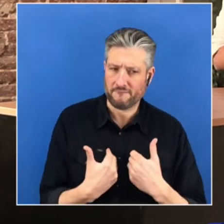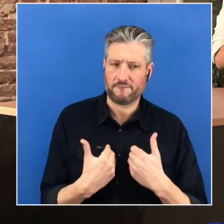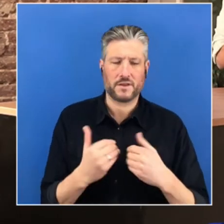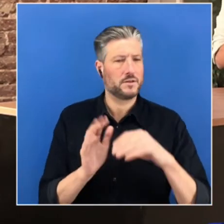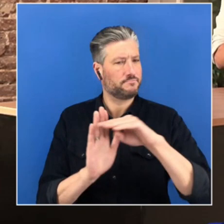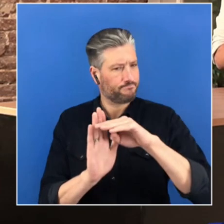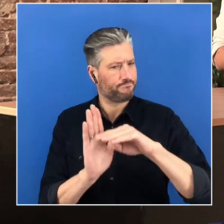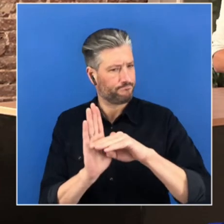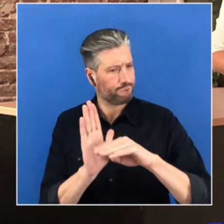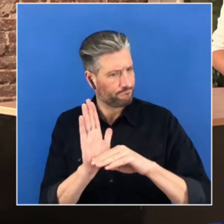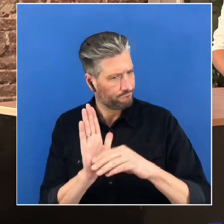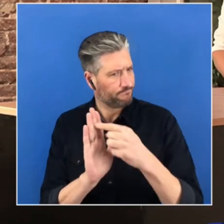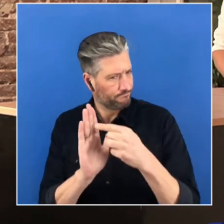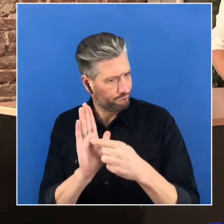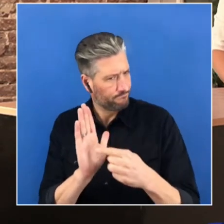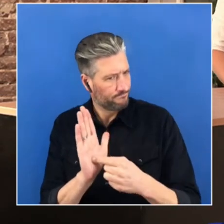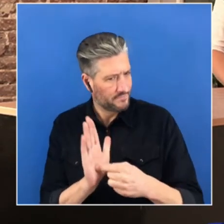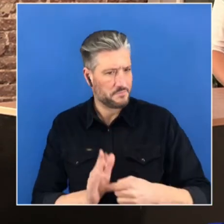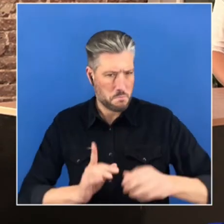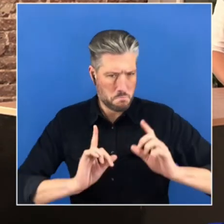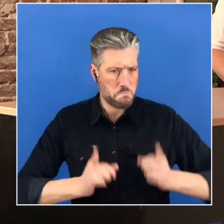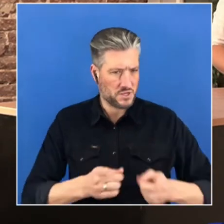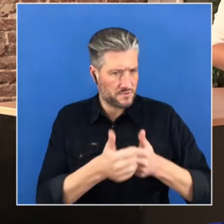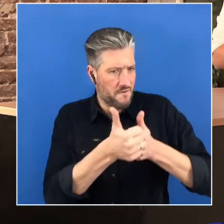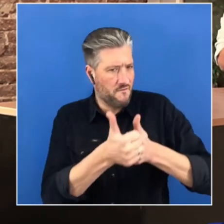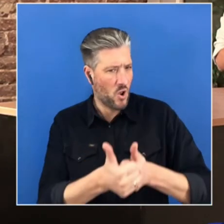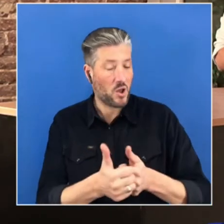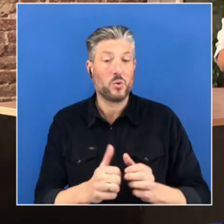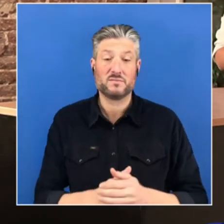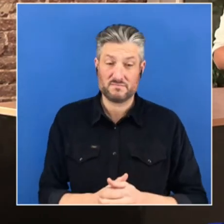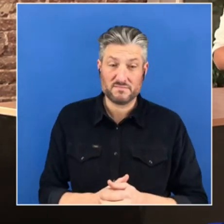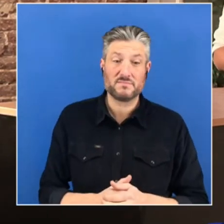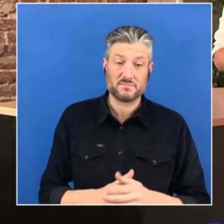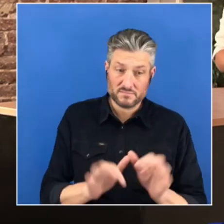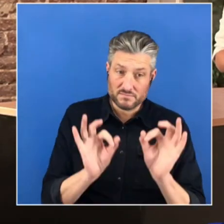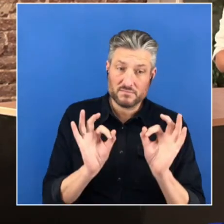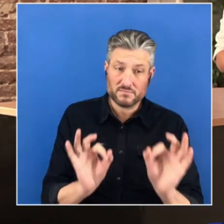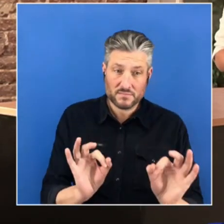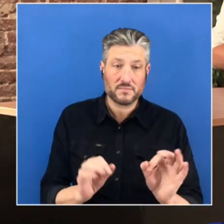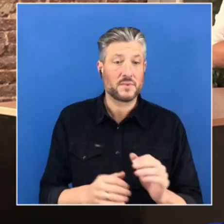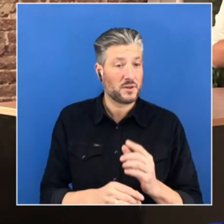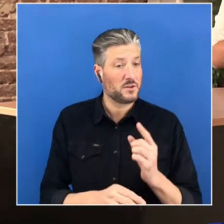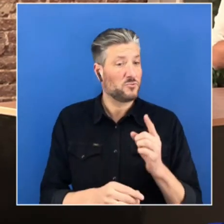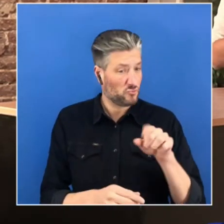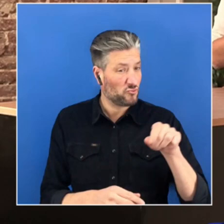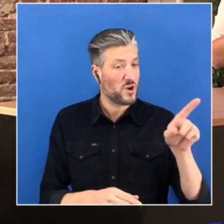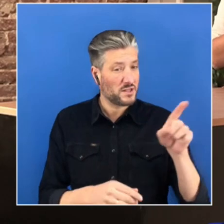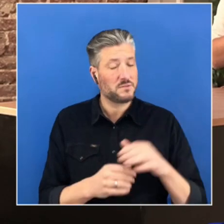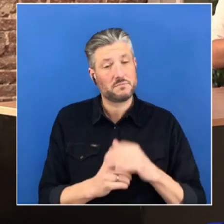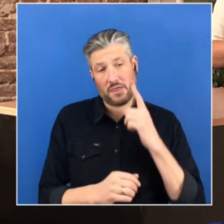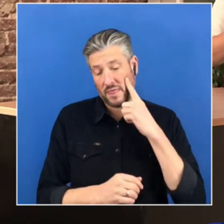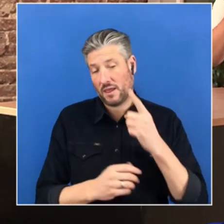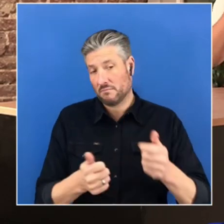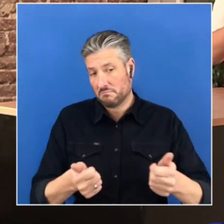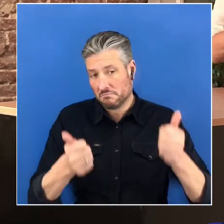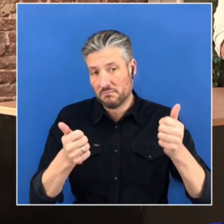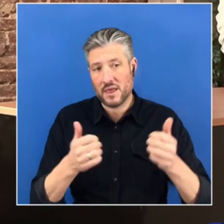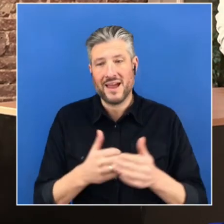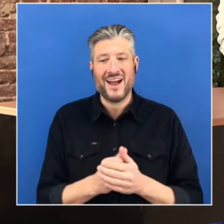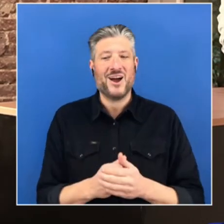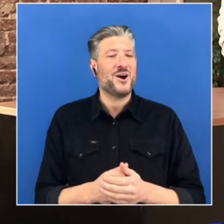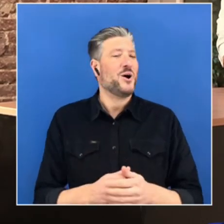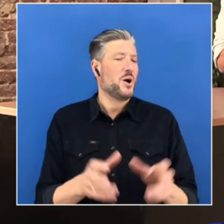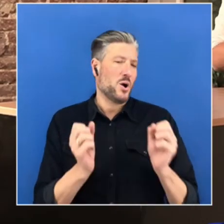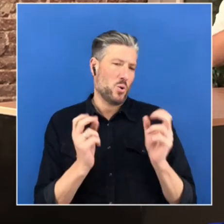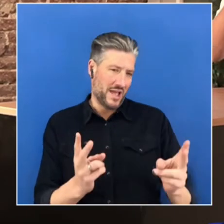Make it become the default setting. Yes, definitely. Yeah. Awesome. Well, I think we're out of time, unfortunately, but I want to thank